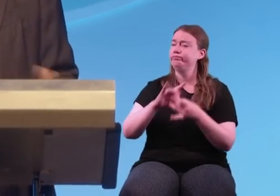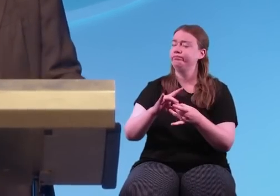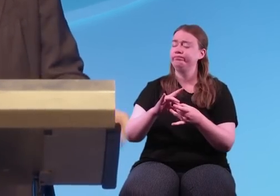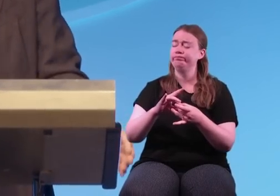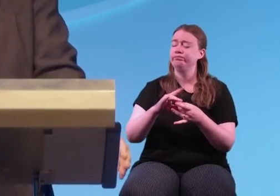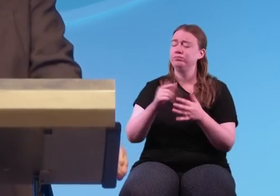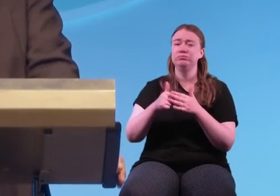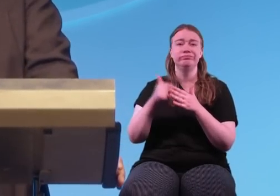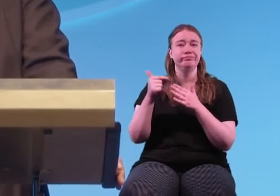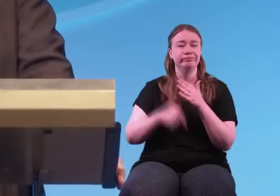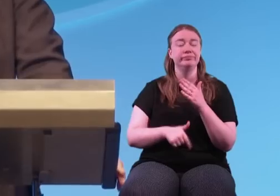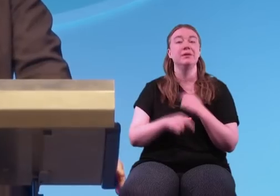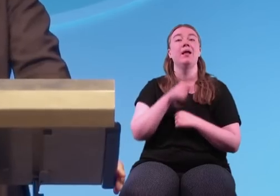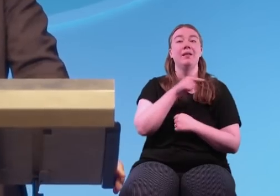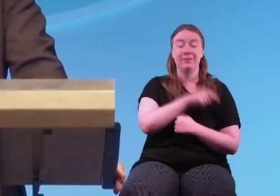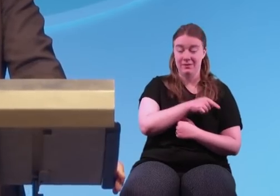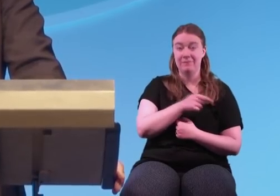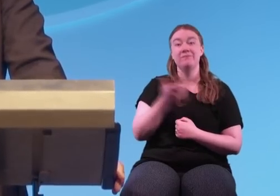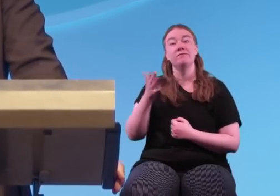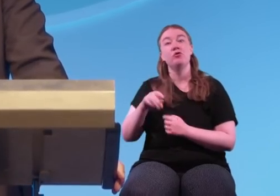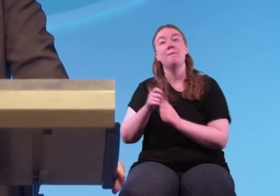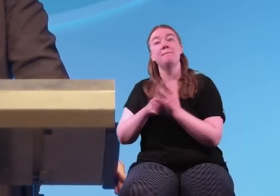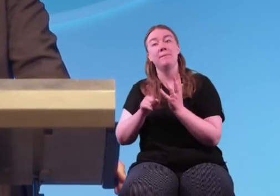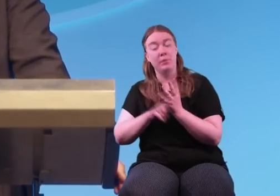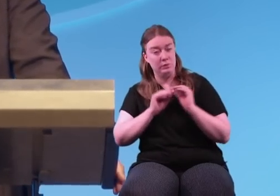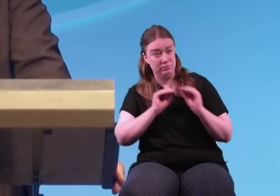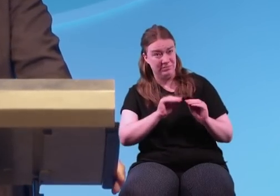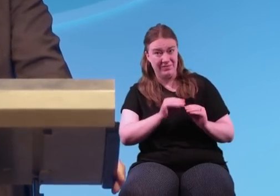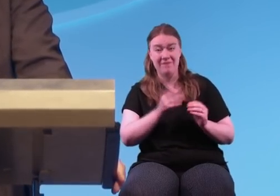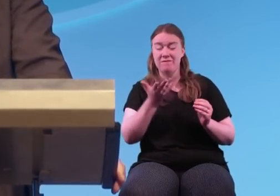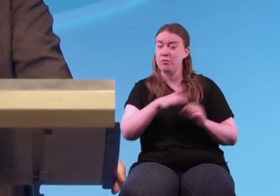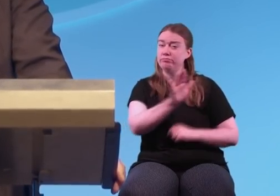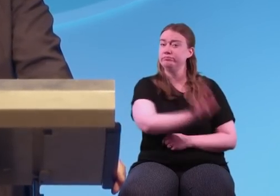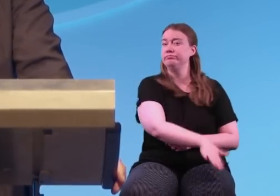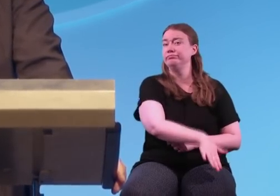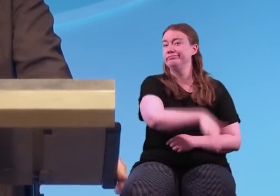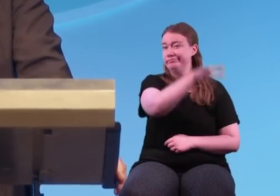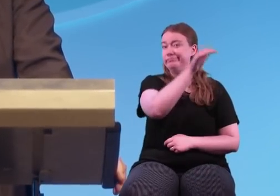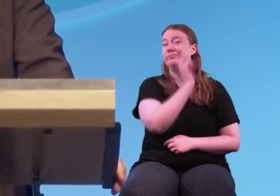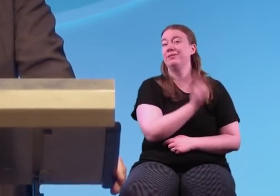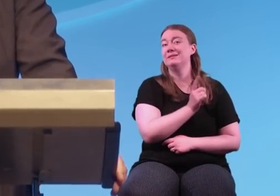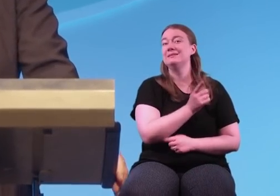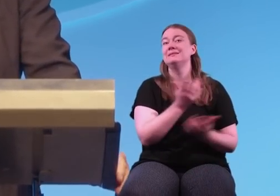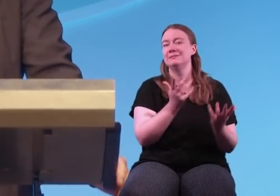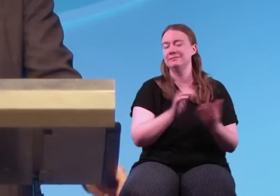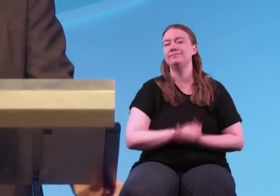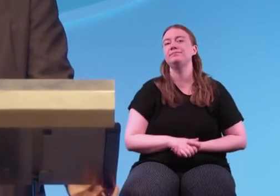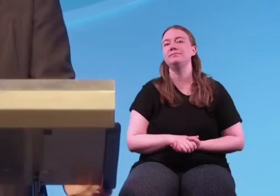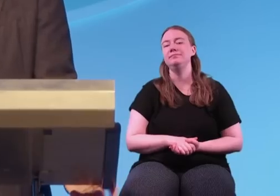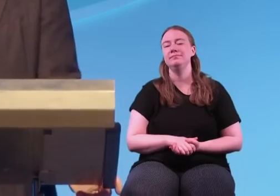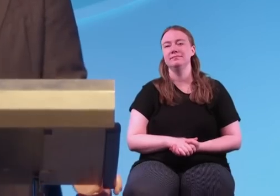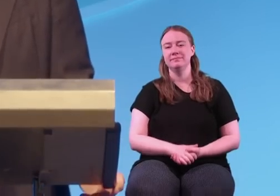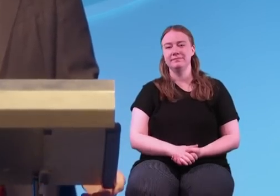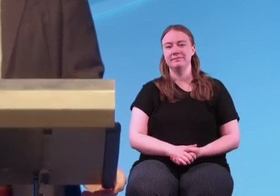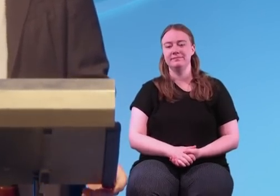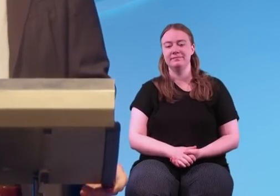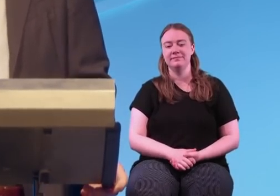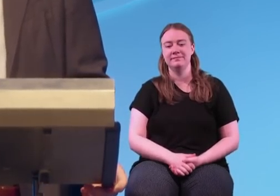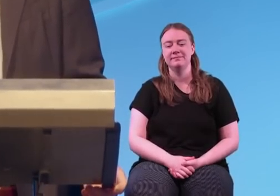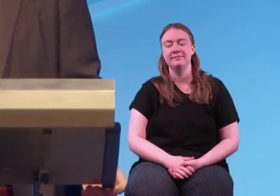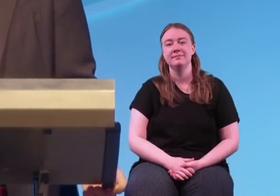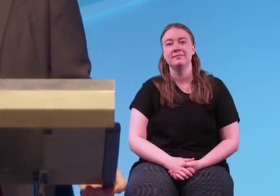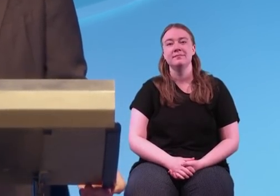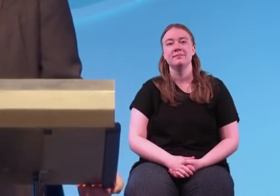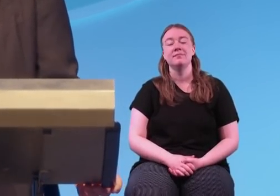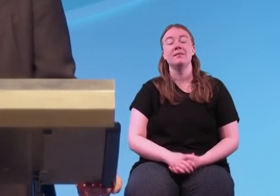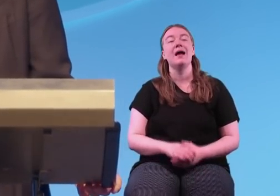of material that had been entrusted to him even when he was a wee boy. And to underscore the reality of what